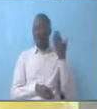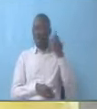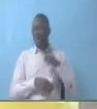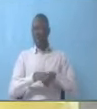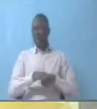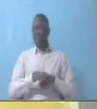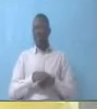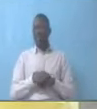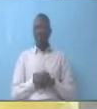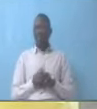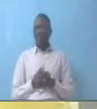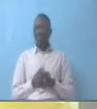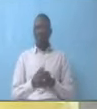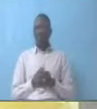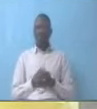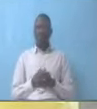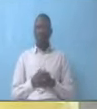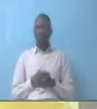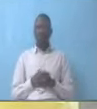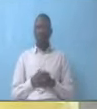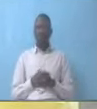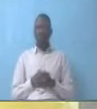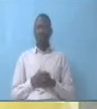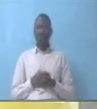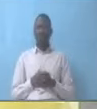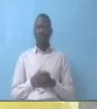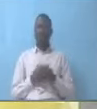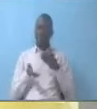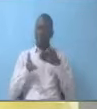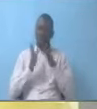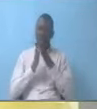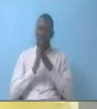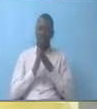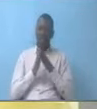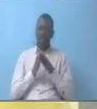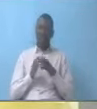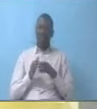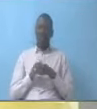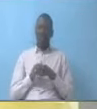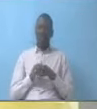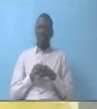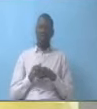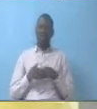November. The details and the ugliness of it,